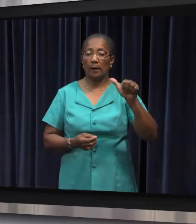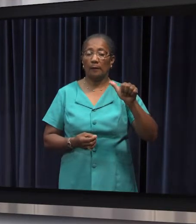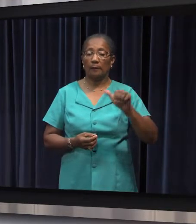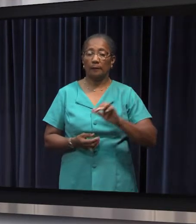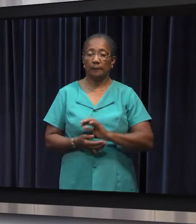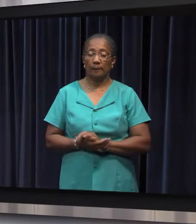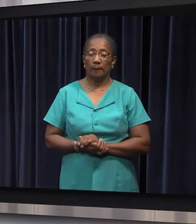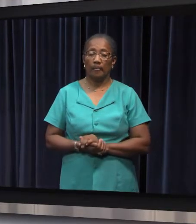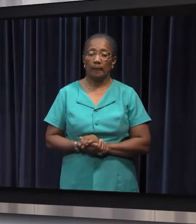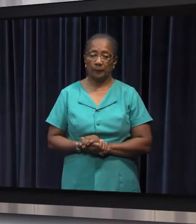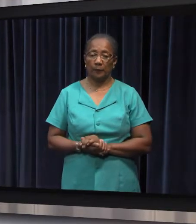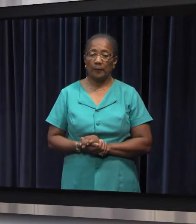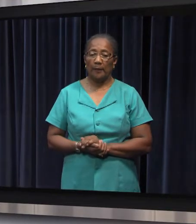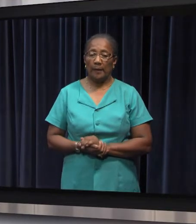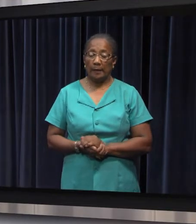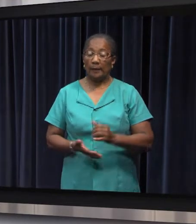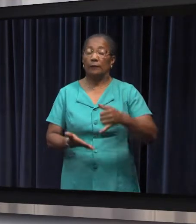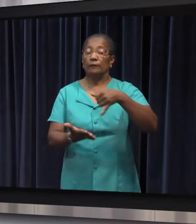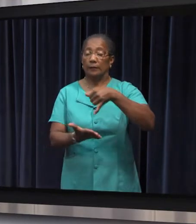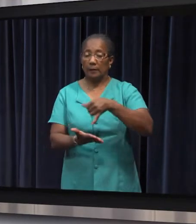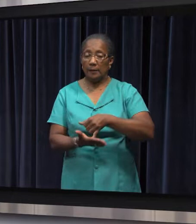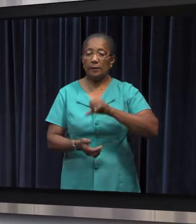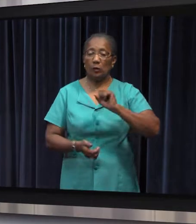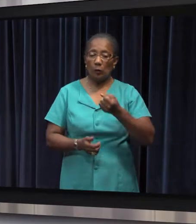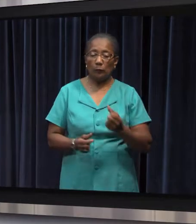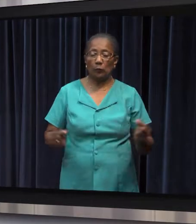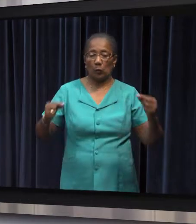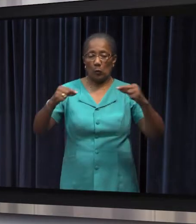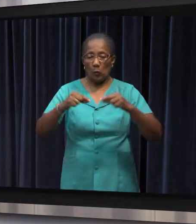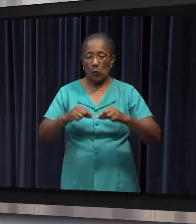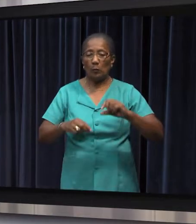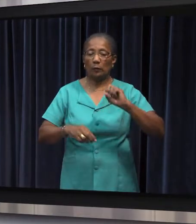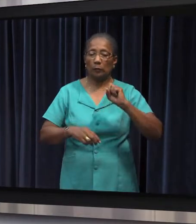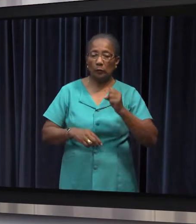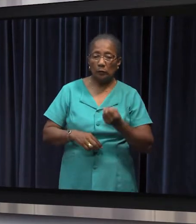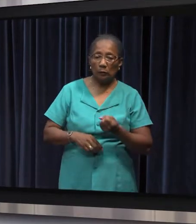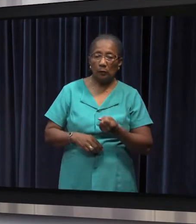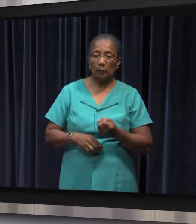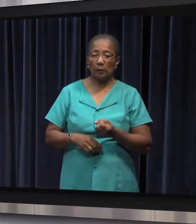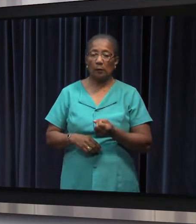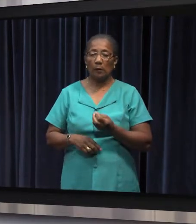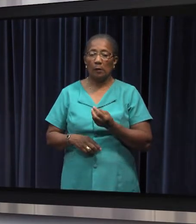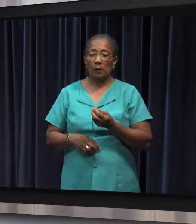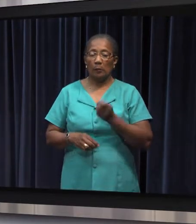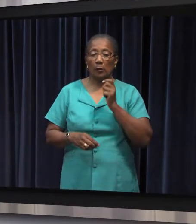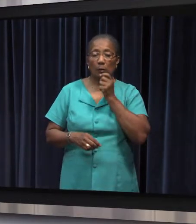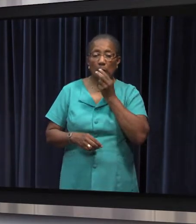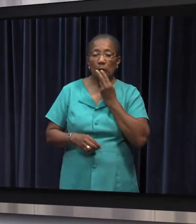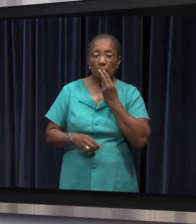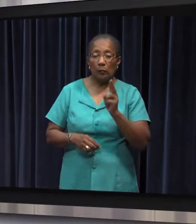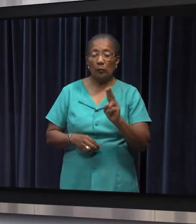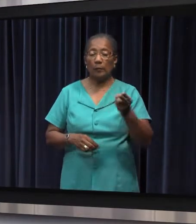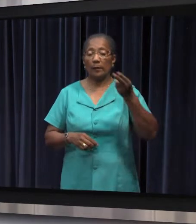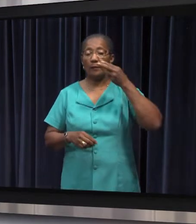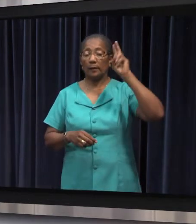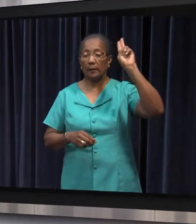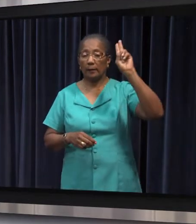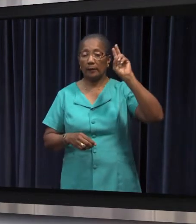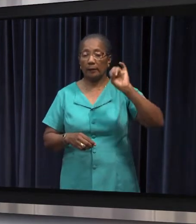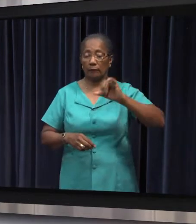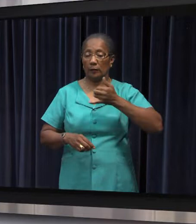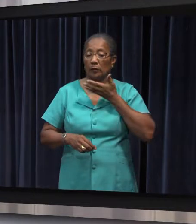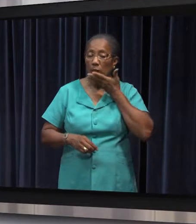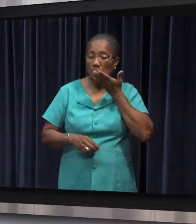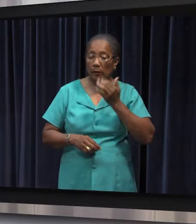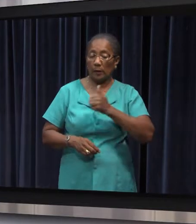Misikaba. The election to come to the appointment and swearing in of the various